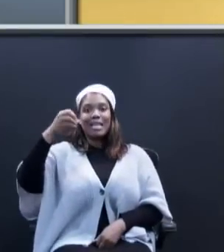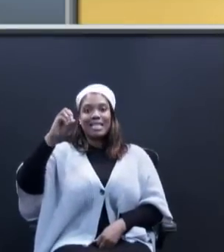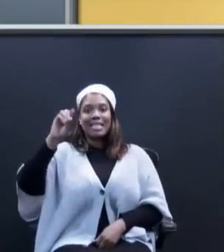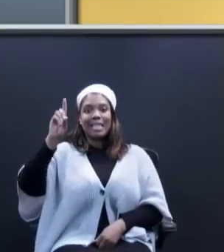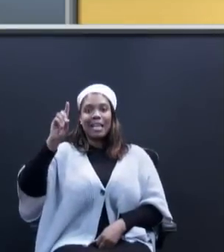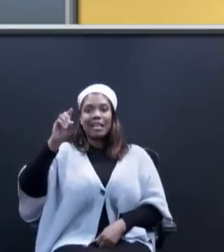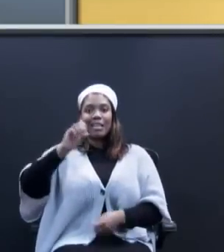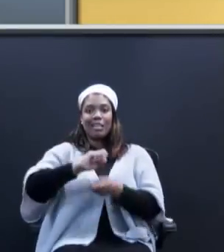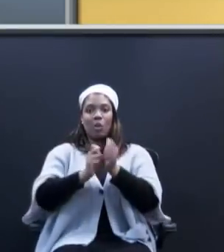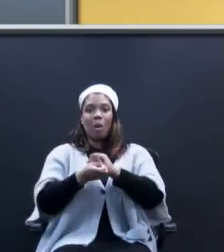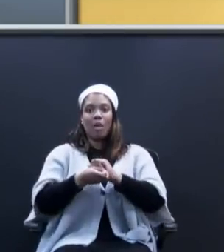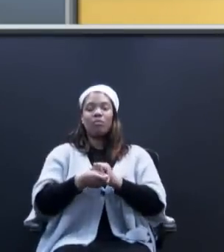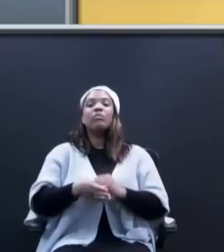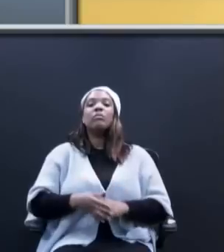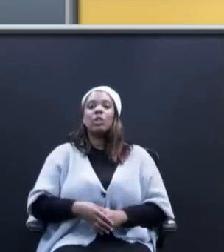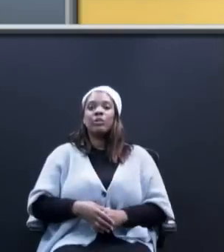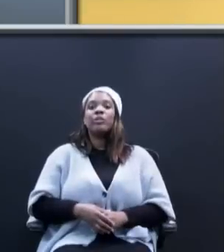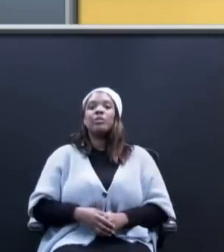strive for.